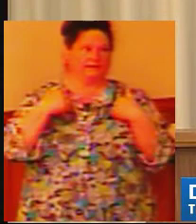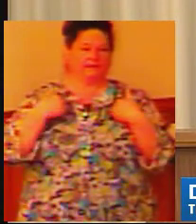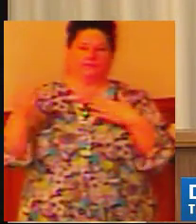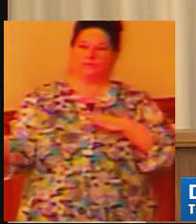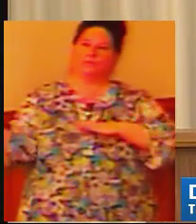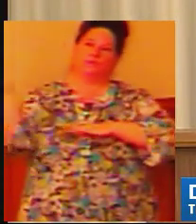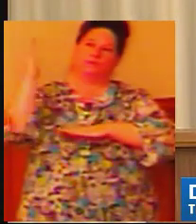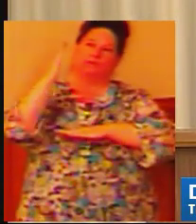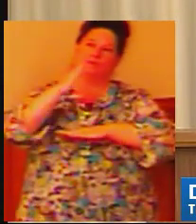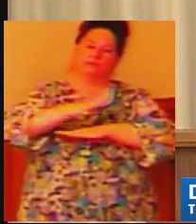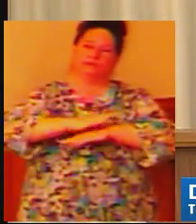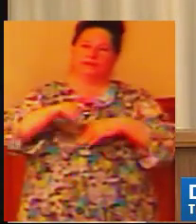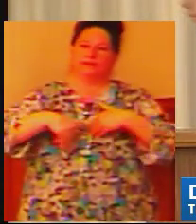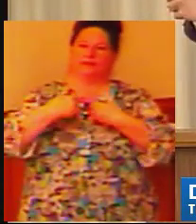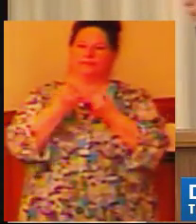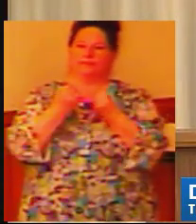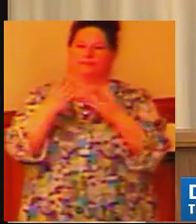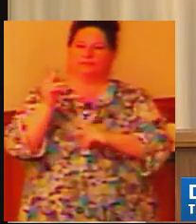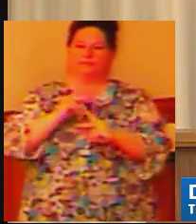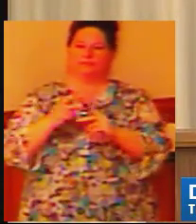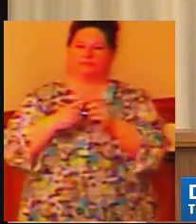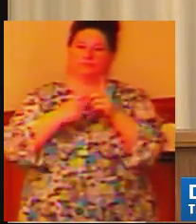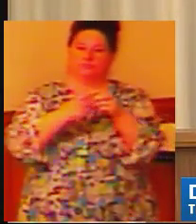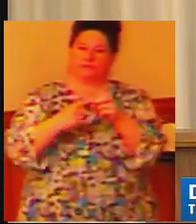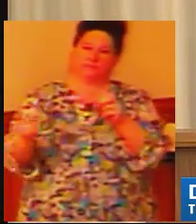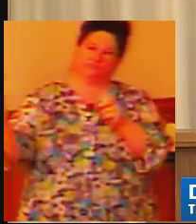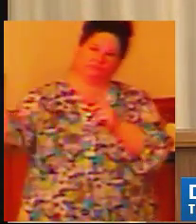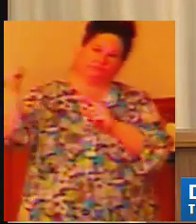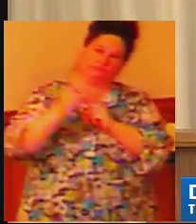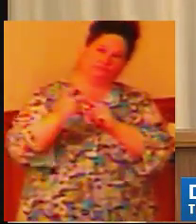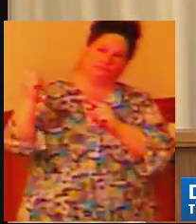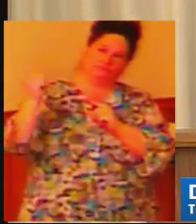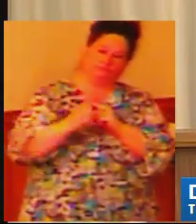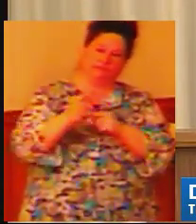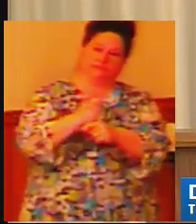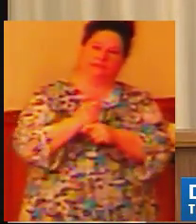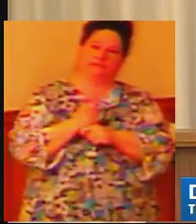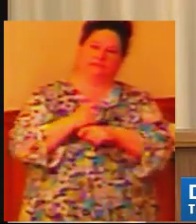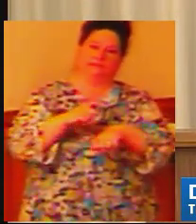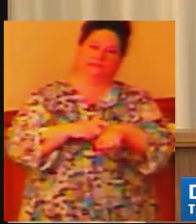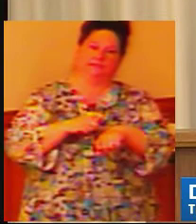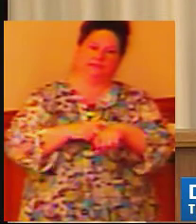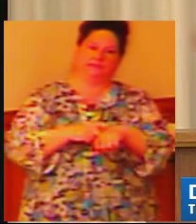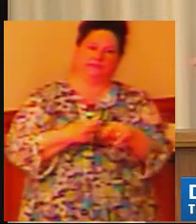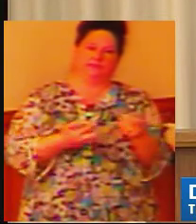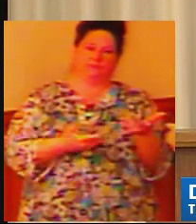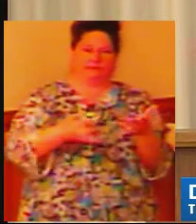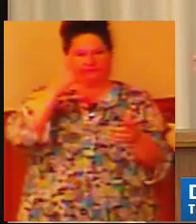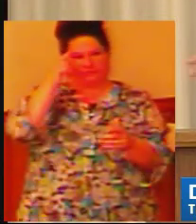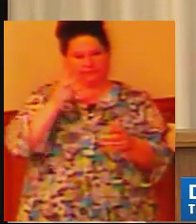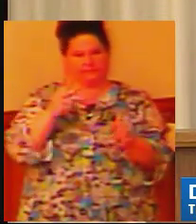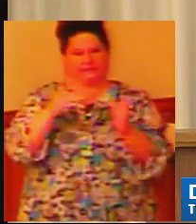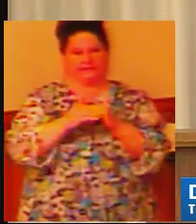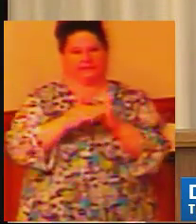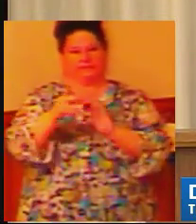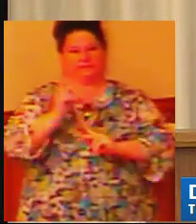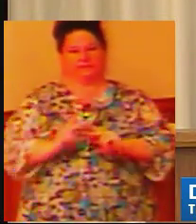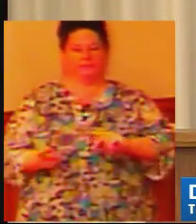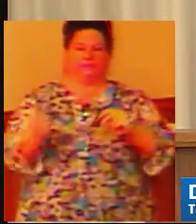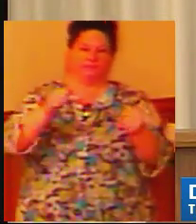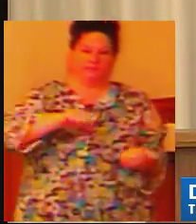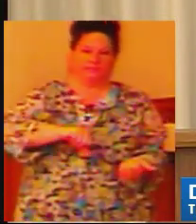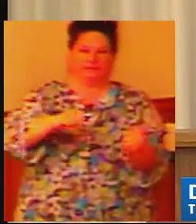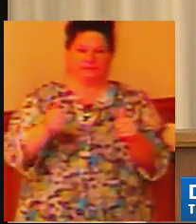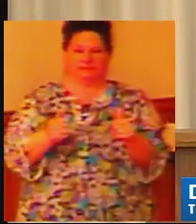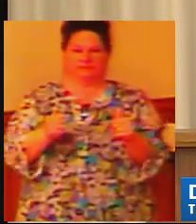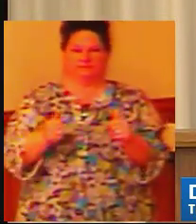day. How many people would run down out of the stadium and take the time waiting for 3,000 people to be baptized?